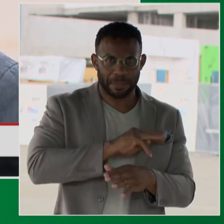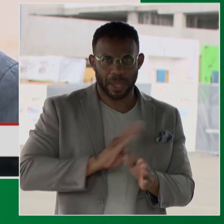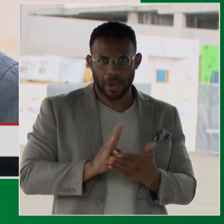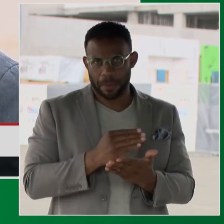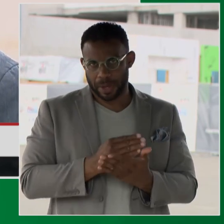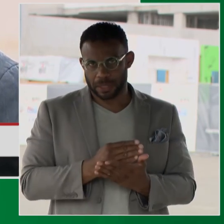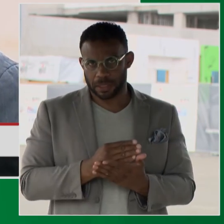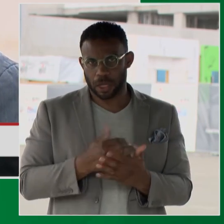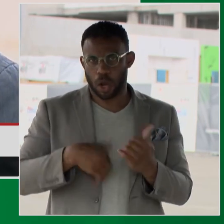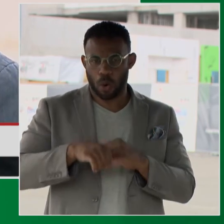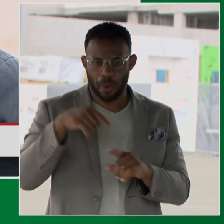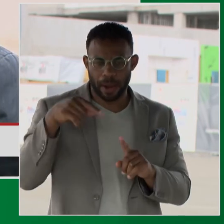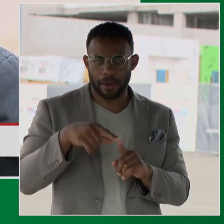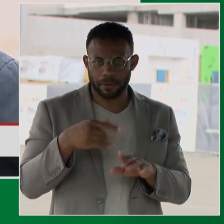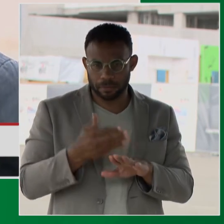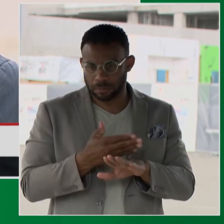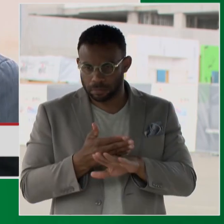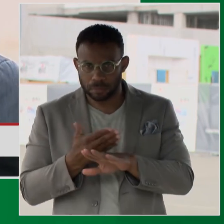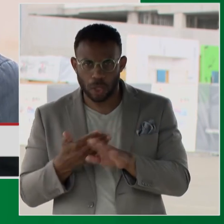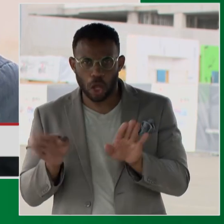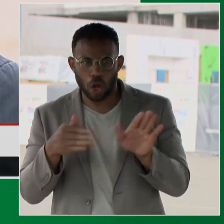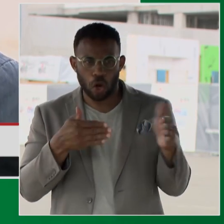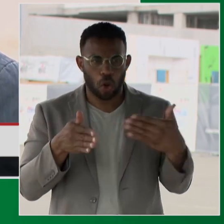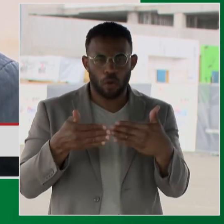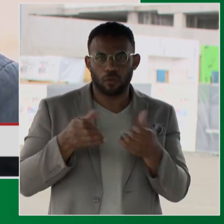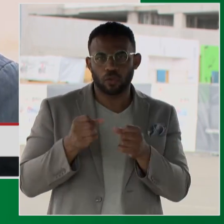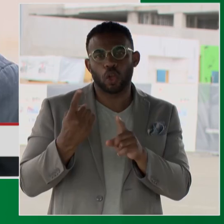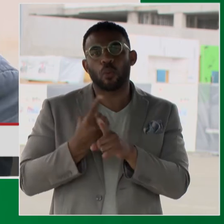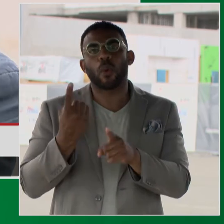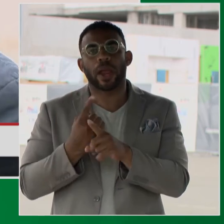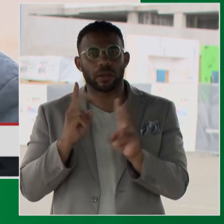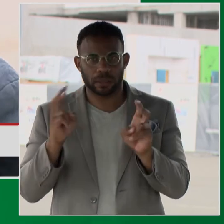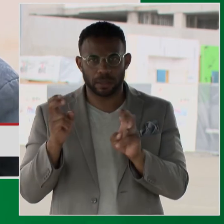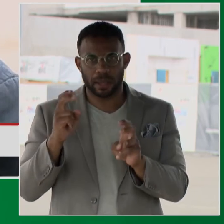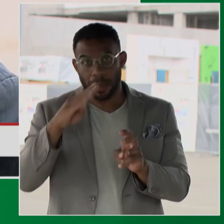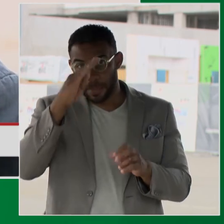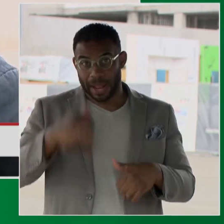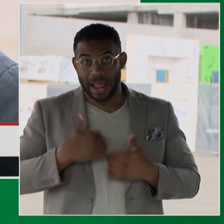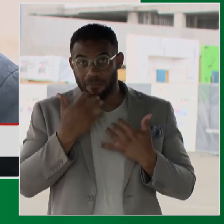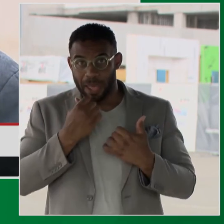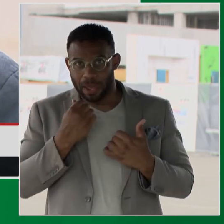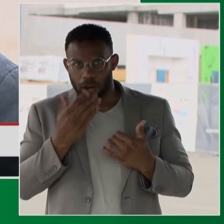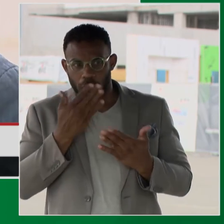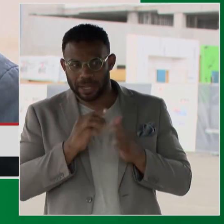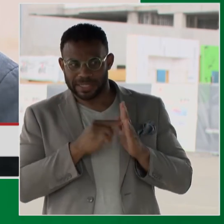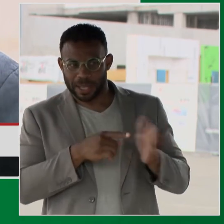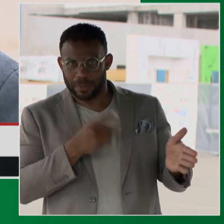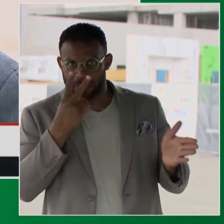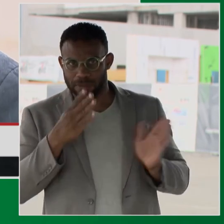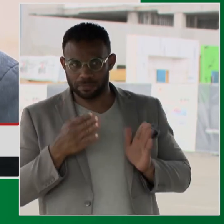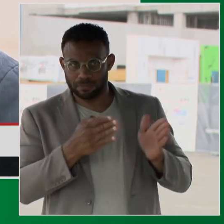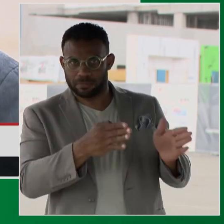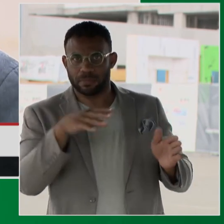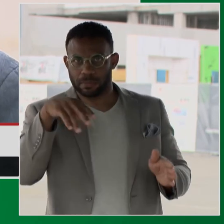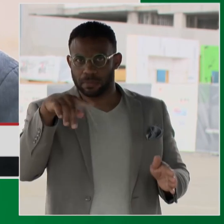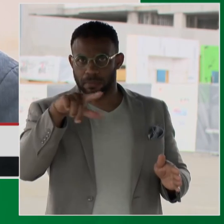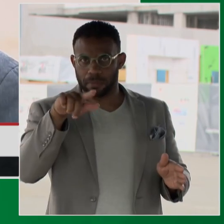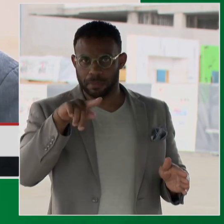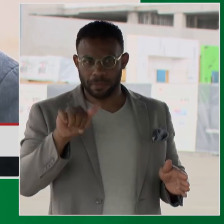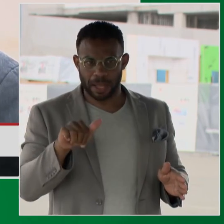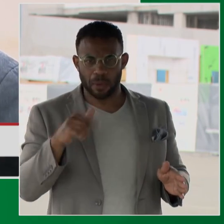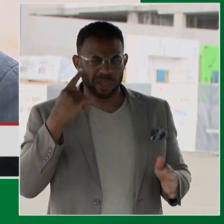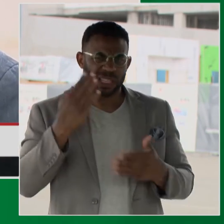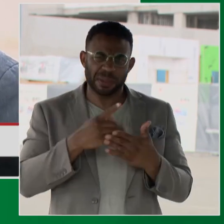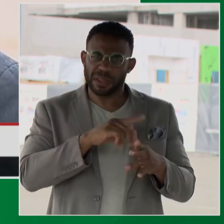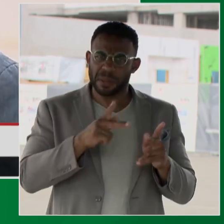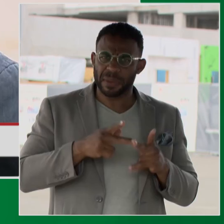budget around closing off streets regularly. Black Lives Matter is another good example, Black Lives Matter Plaza. And we think